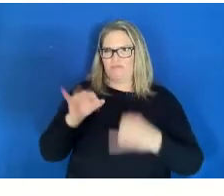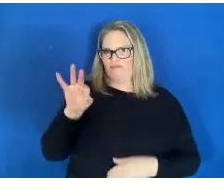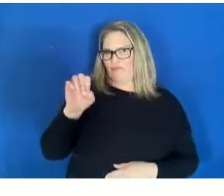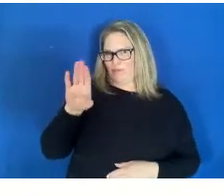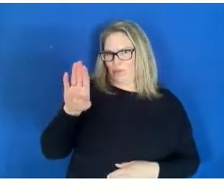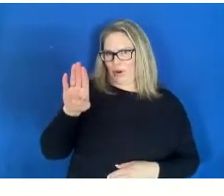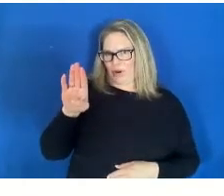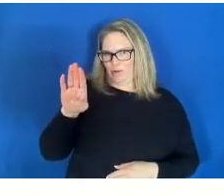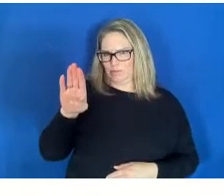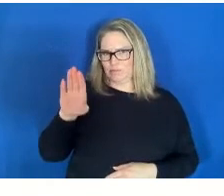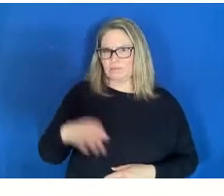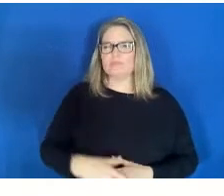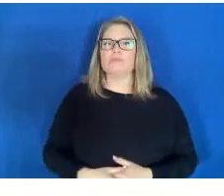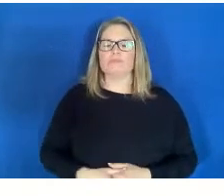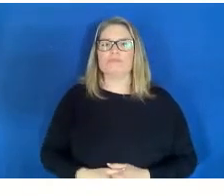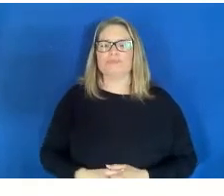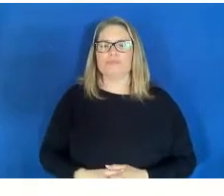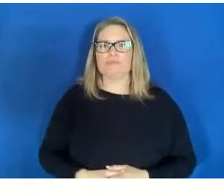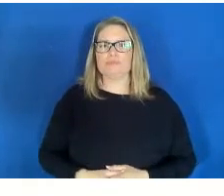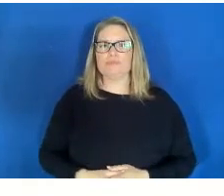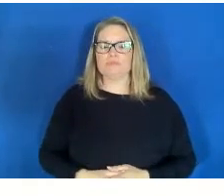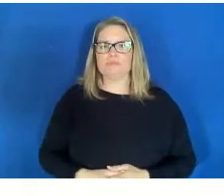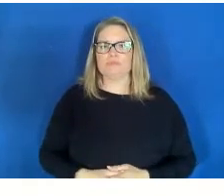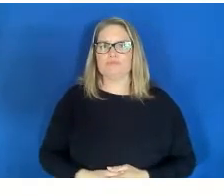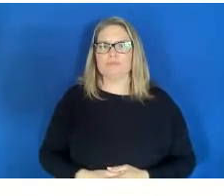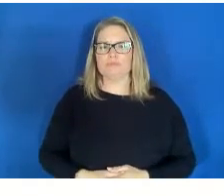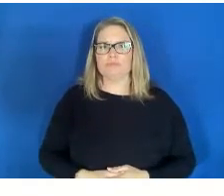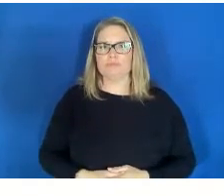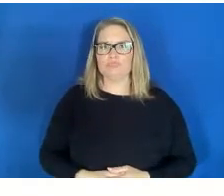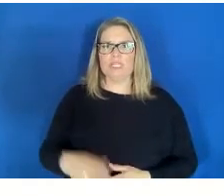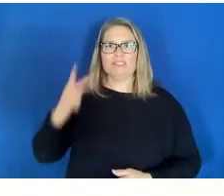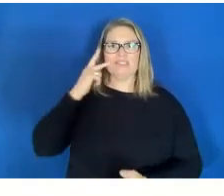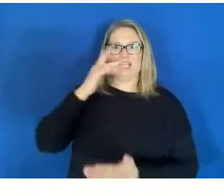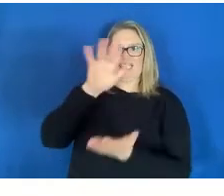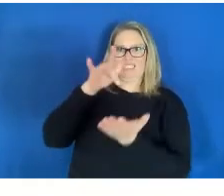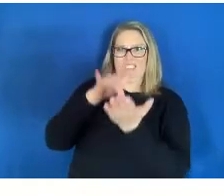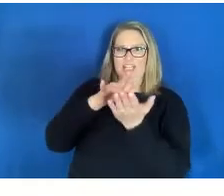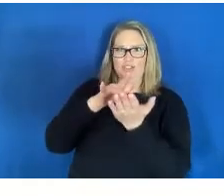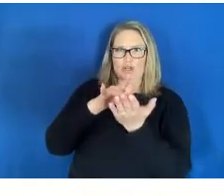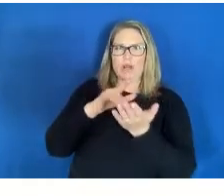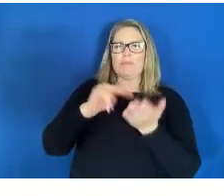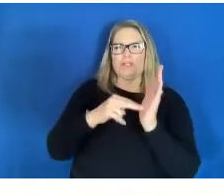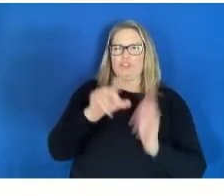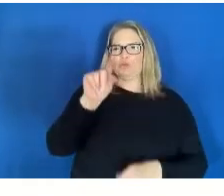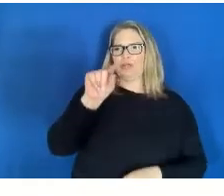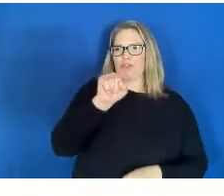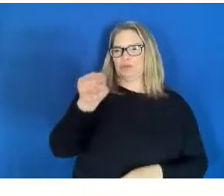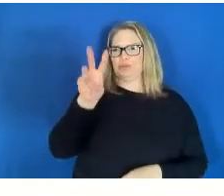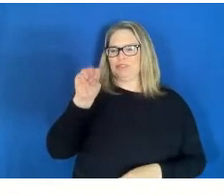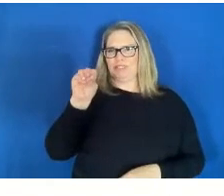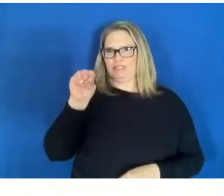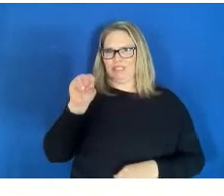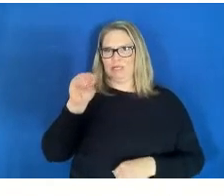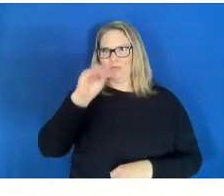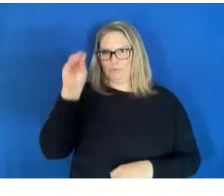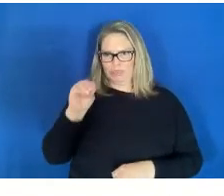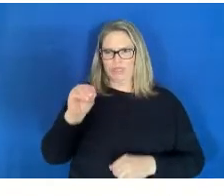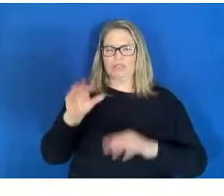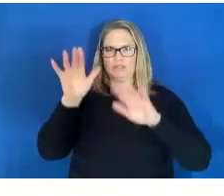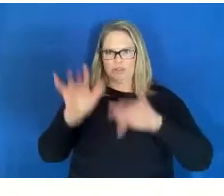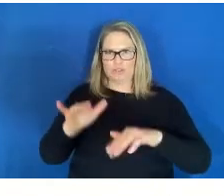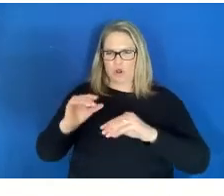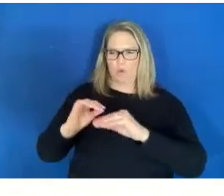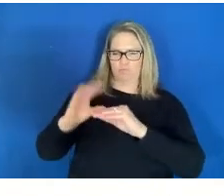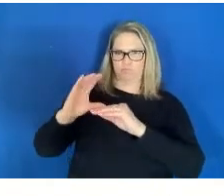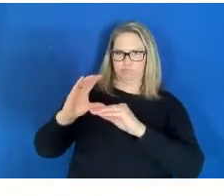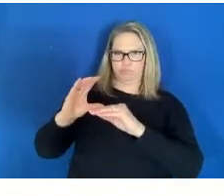And in the center of the province, there was 20 to 60 centimeters of snow on the ground, and for regions in the south, there